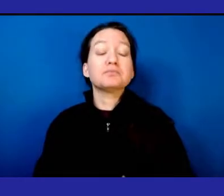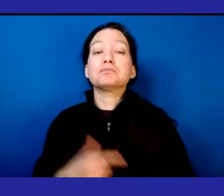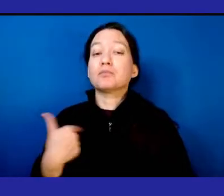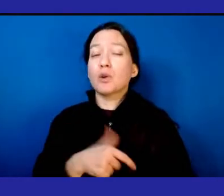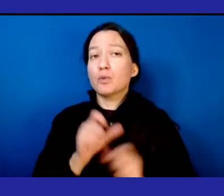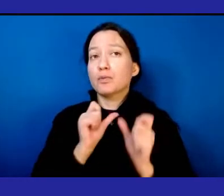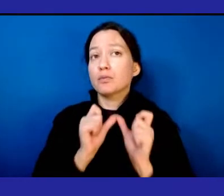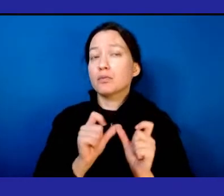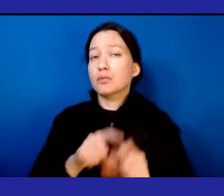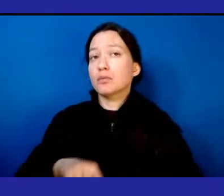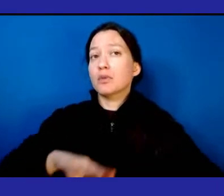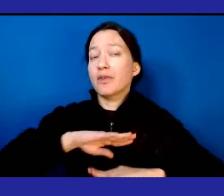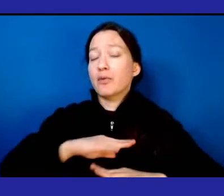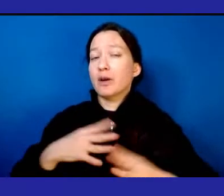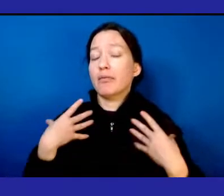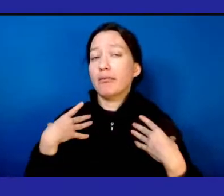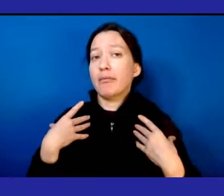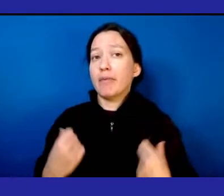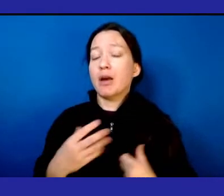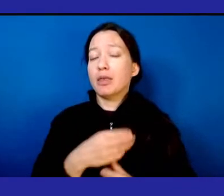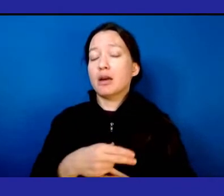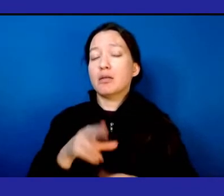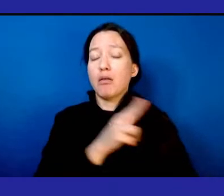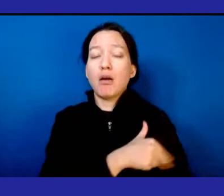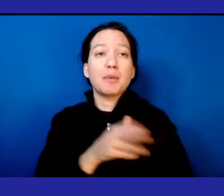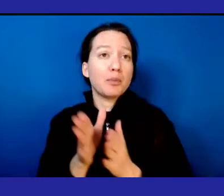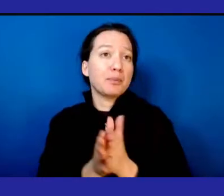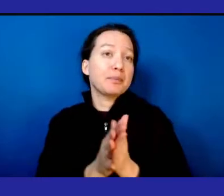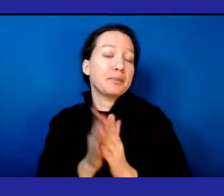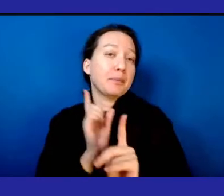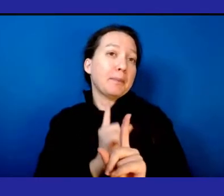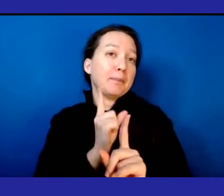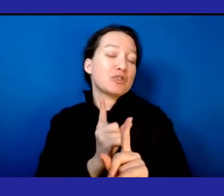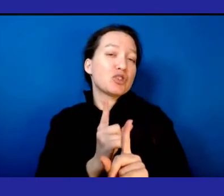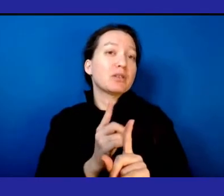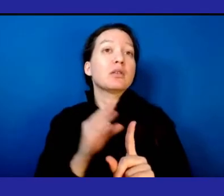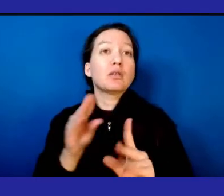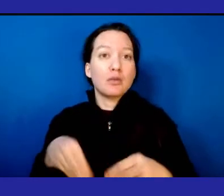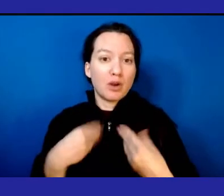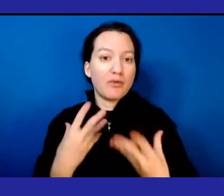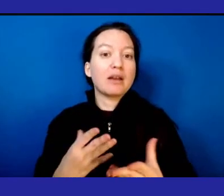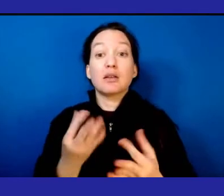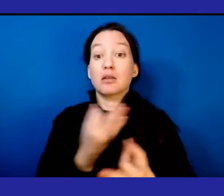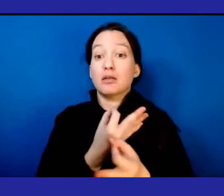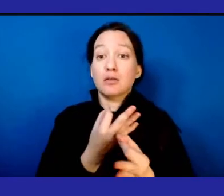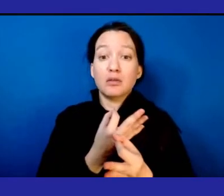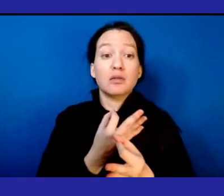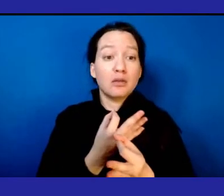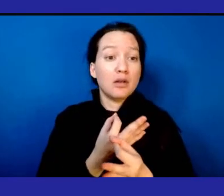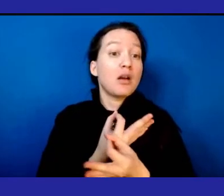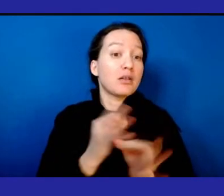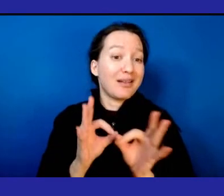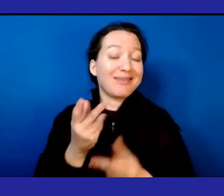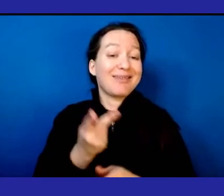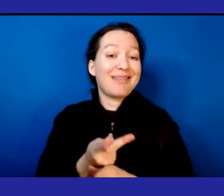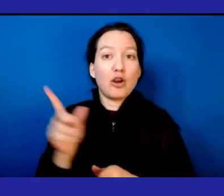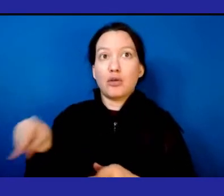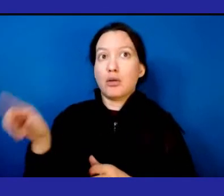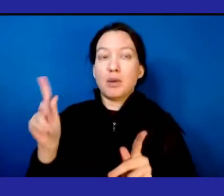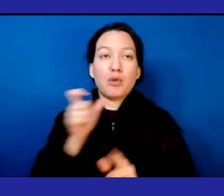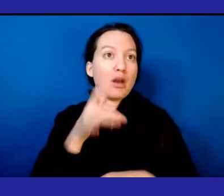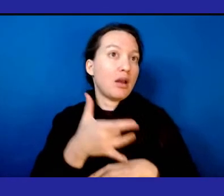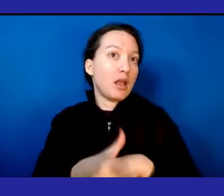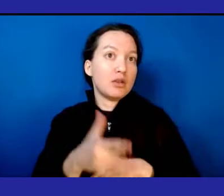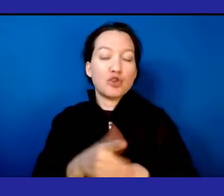to fulfill the health hospital mission by providing uncompensated care to those who are not eligible for